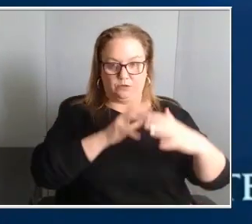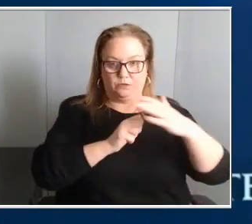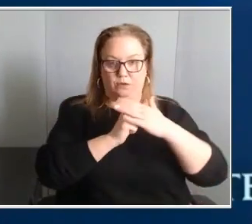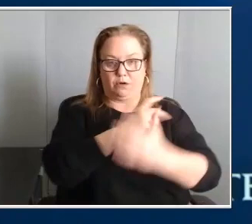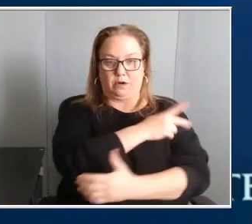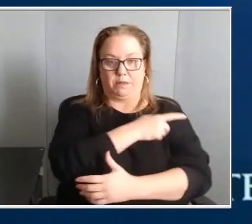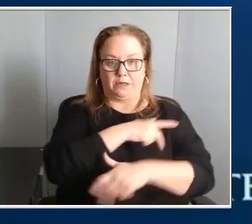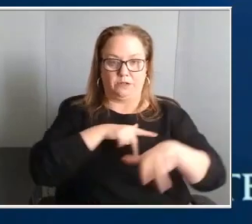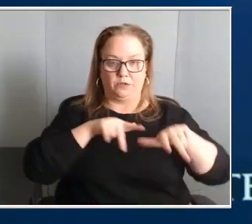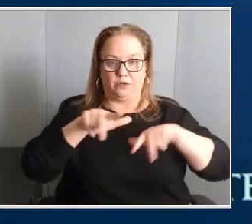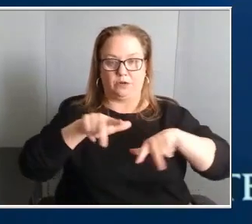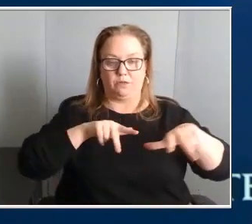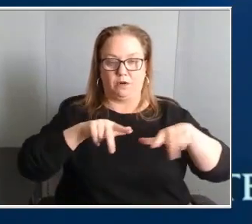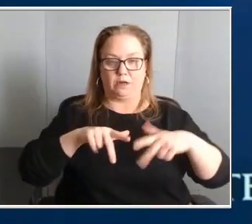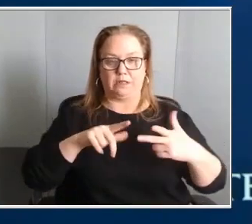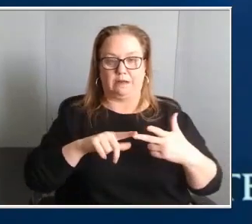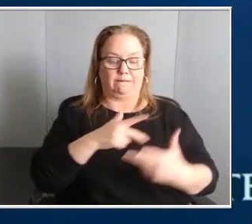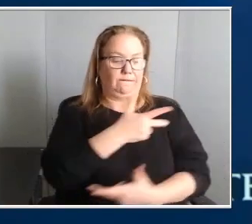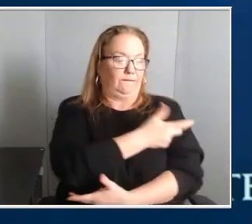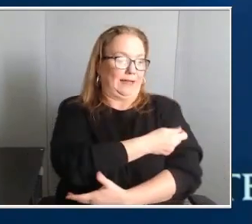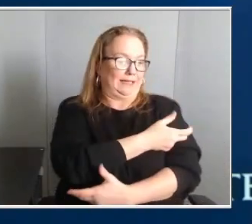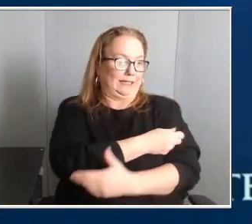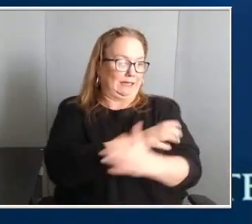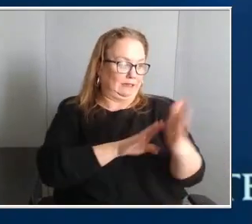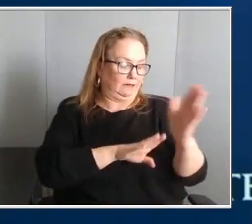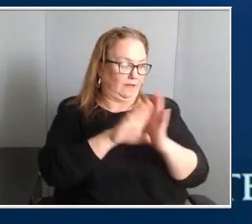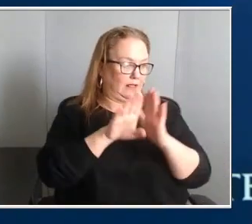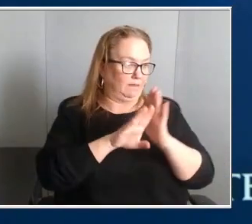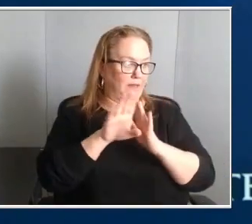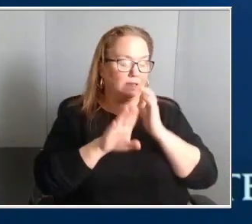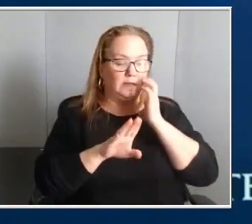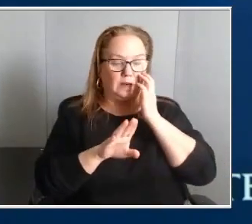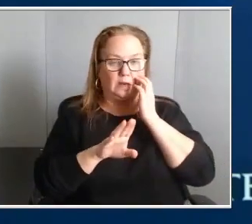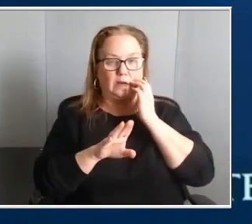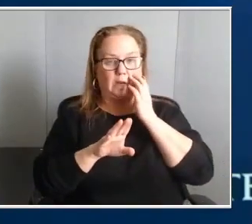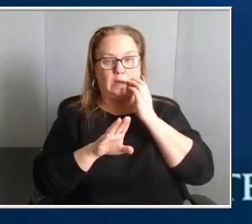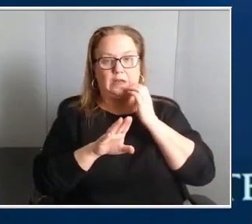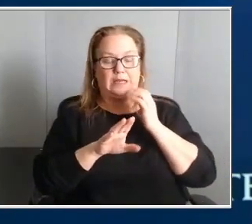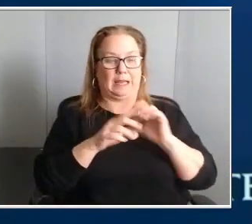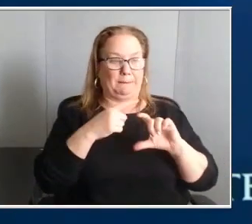walk, vaccine development in months instead of decades.